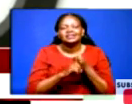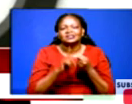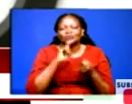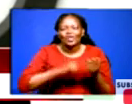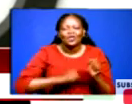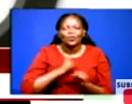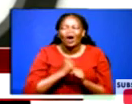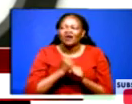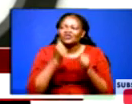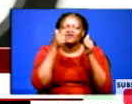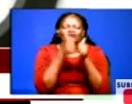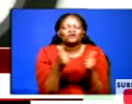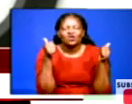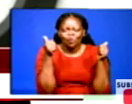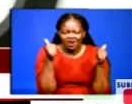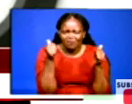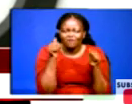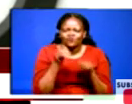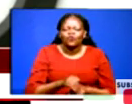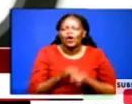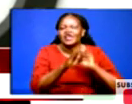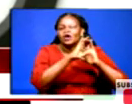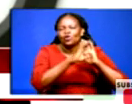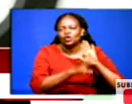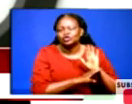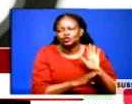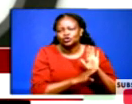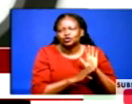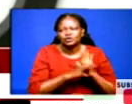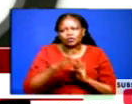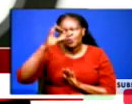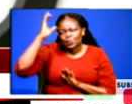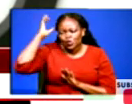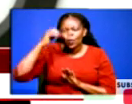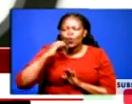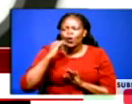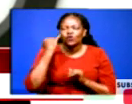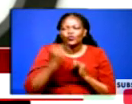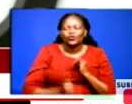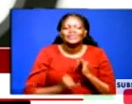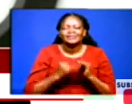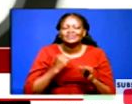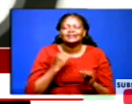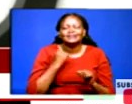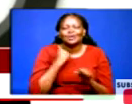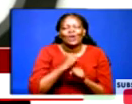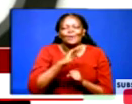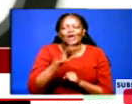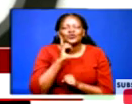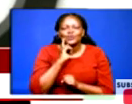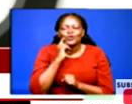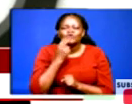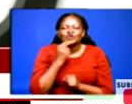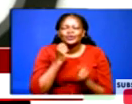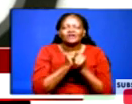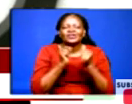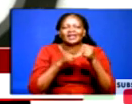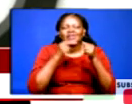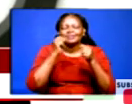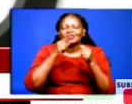his duties in line with the Constitution. Chebukati, who concludes his term tomorrow, Tuesday of the 17th